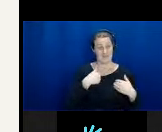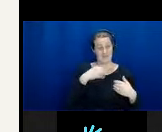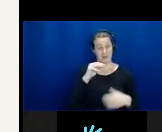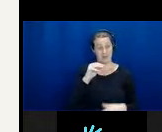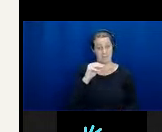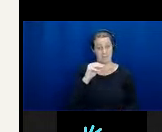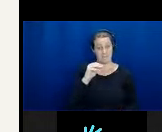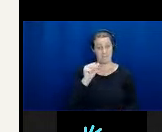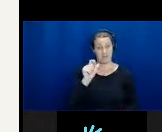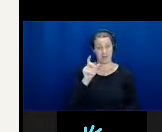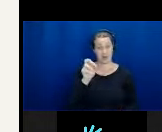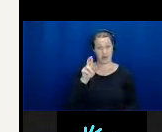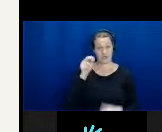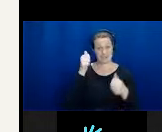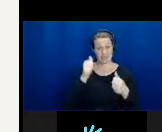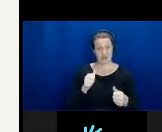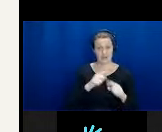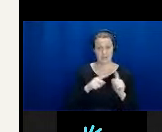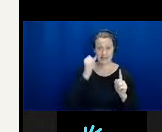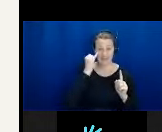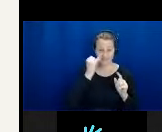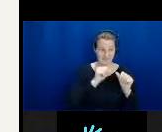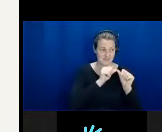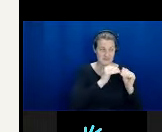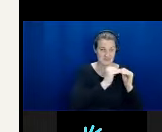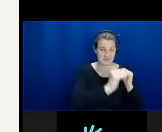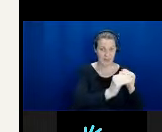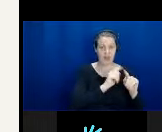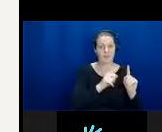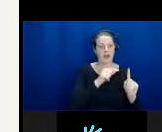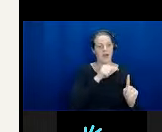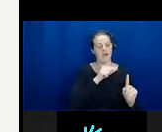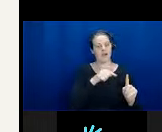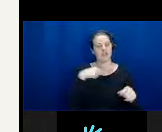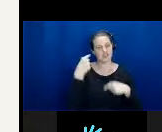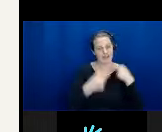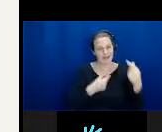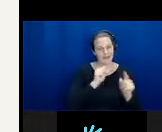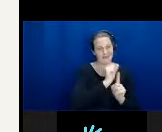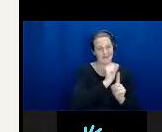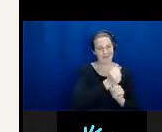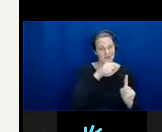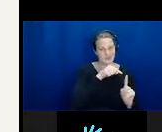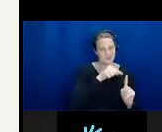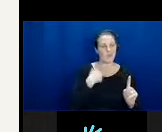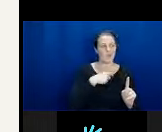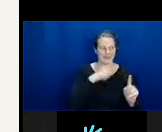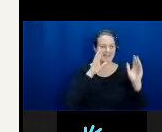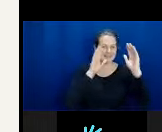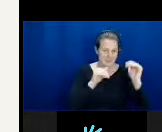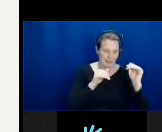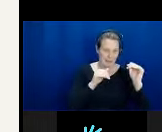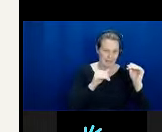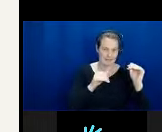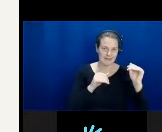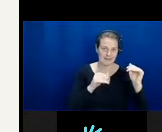things were kind of stable, but with retinitis pigmentosa, which is a genetic condition, we expect that there is going to be